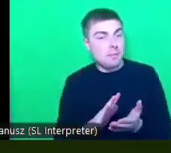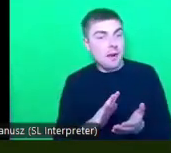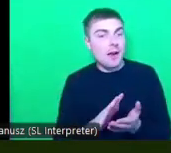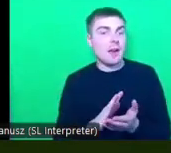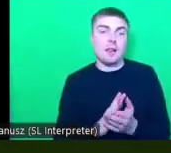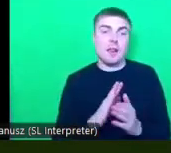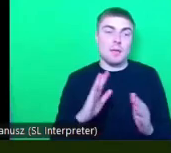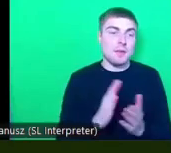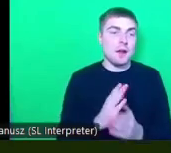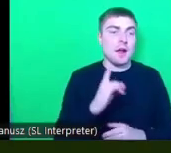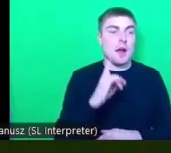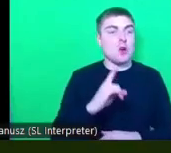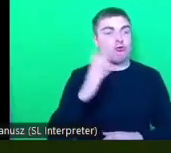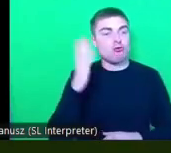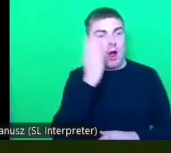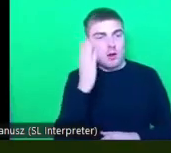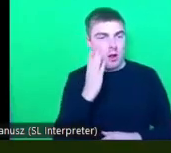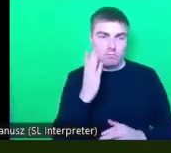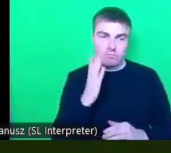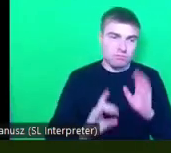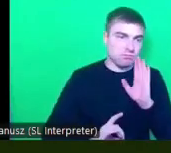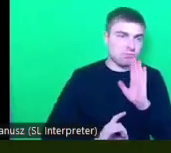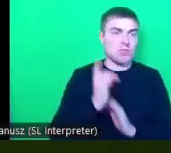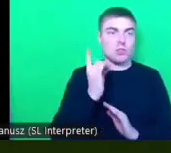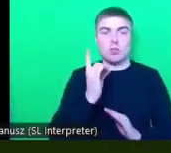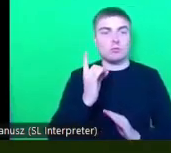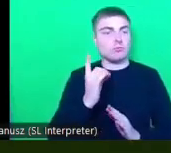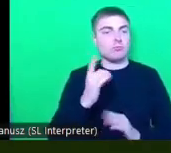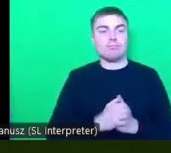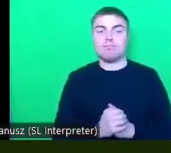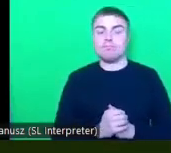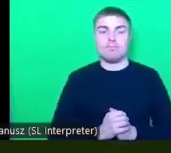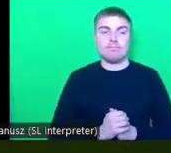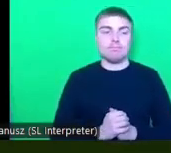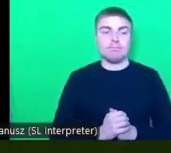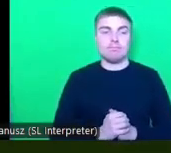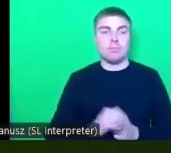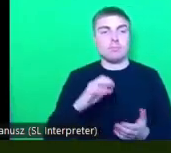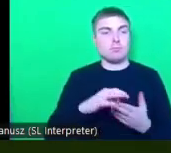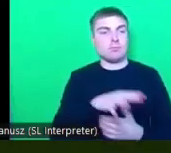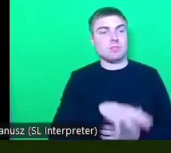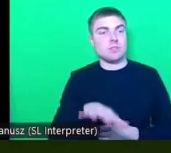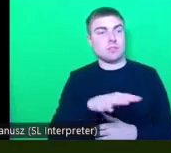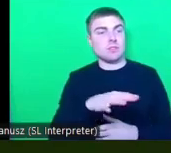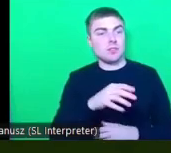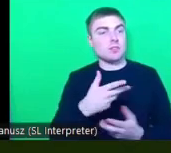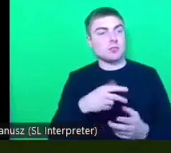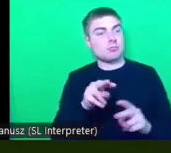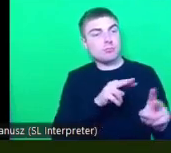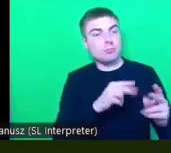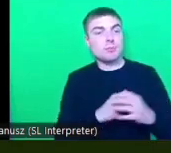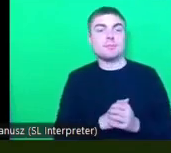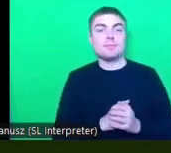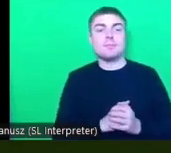on here, are indicating that it's over-browsing occurring in those areas. So we had a study area that